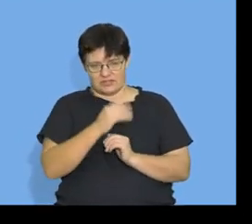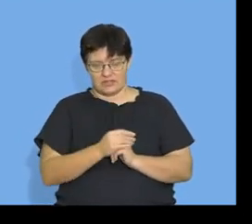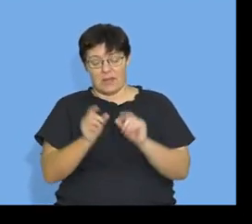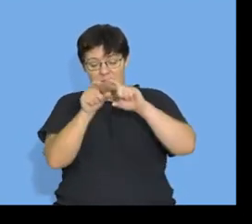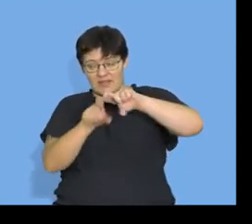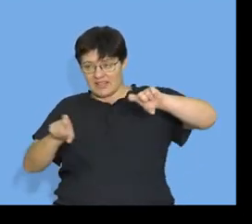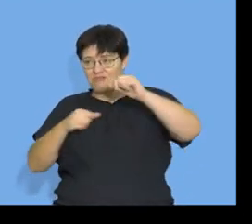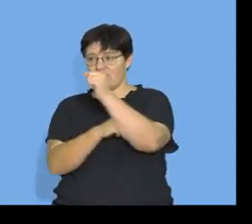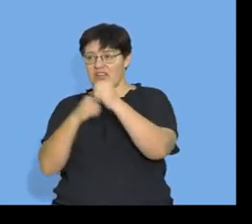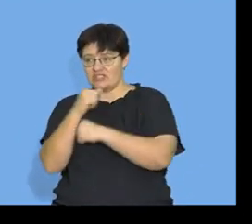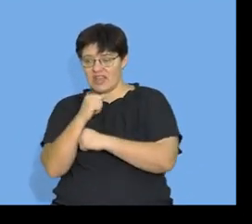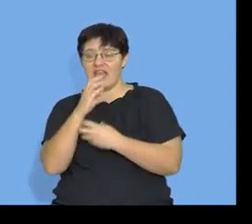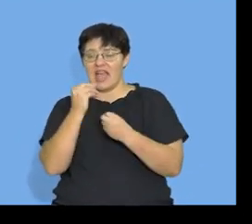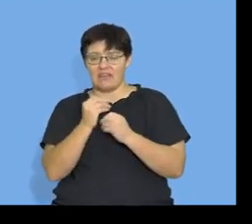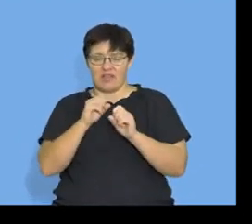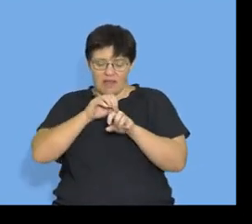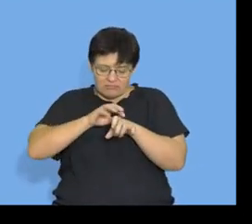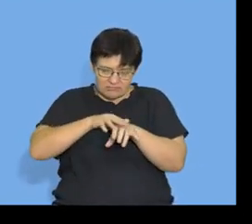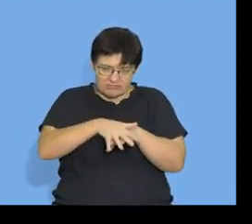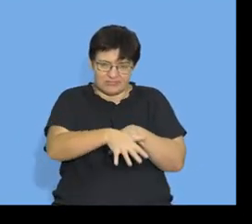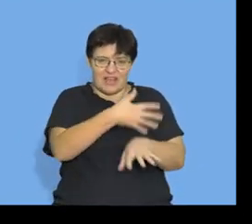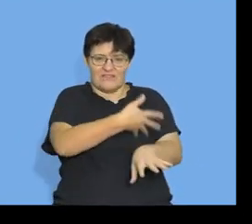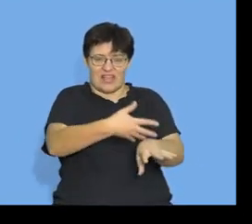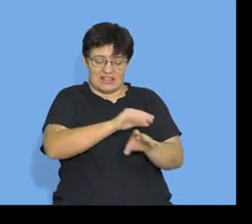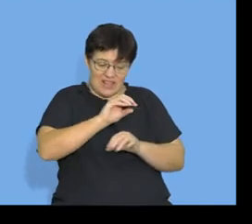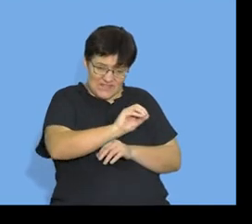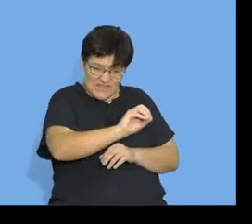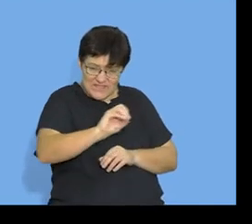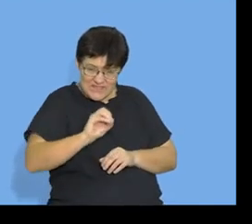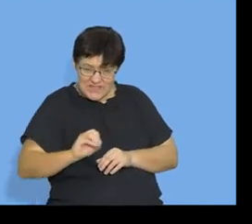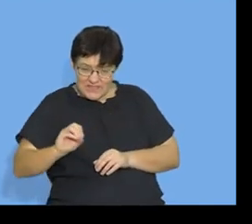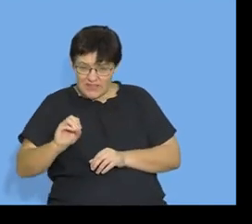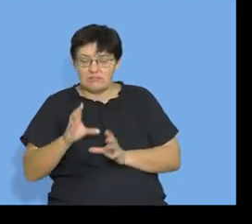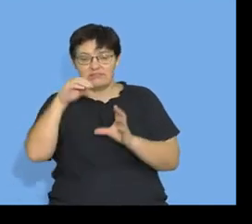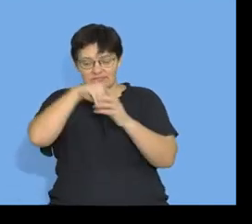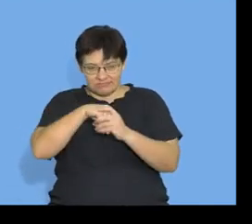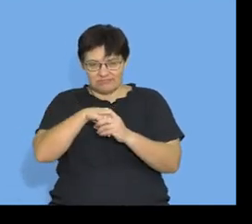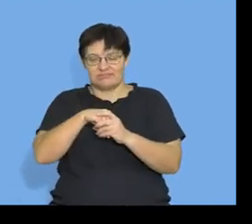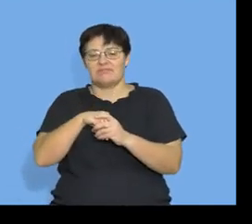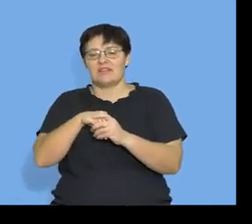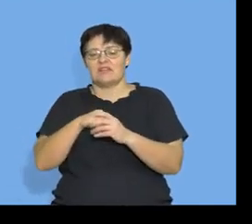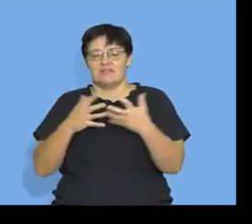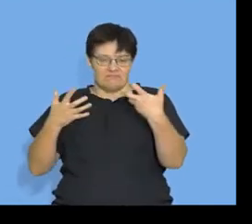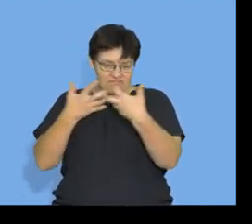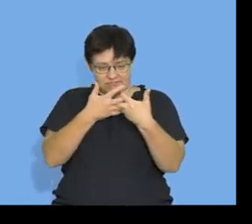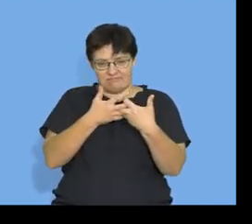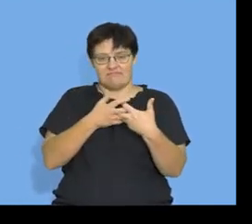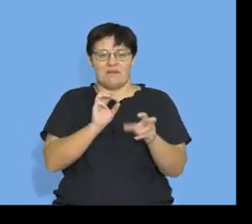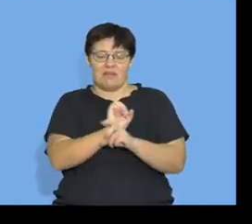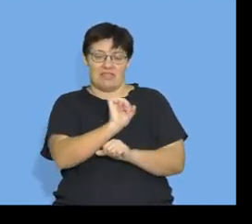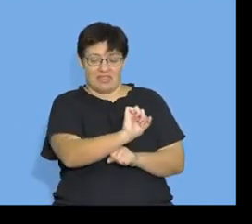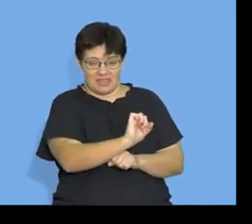this structure that contains a whole lot of blood vessels that extend into the maternal sinuses or